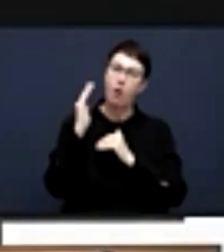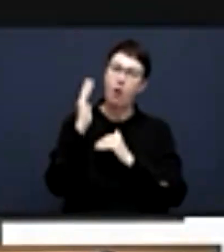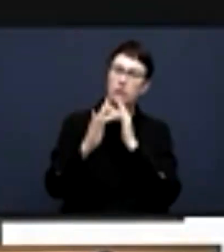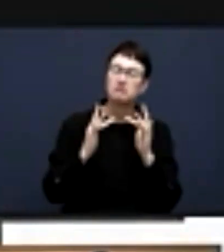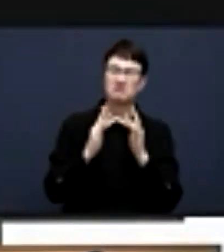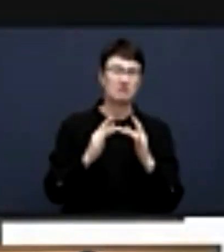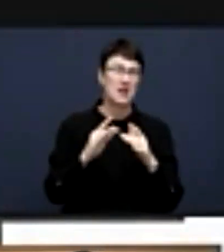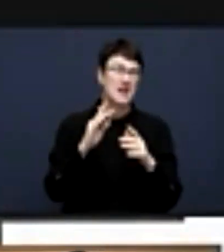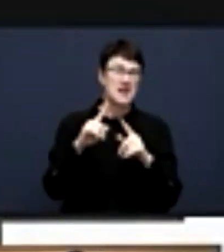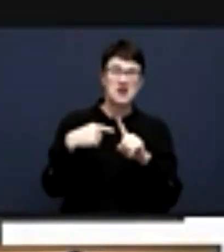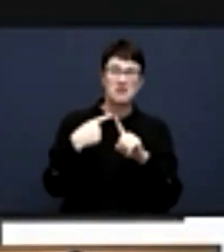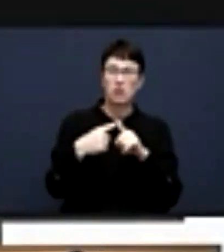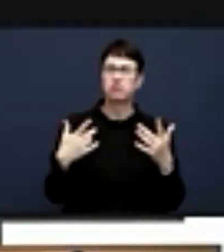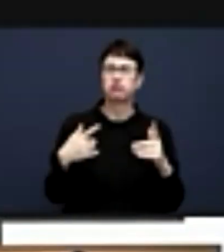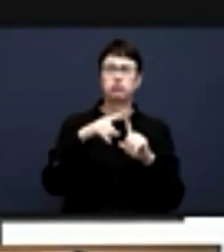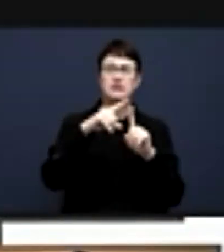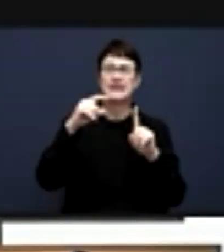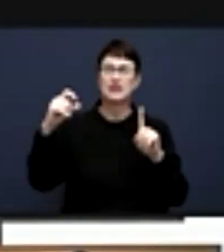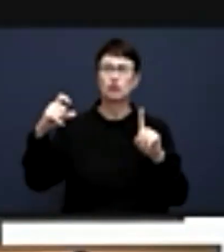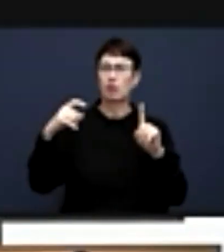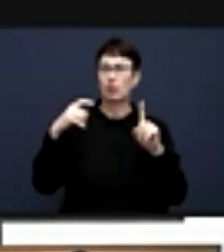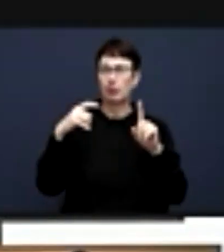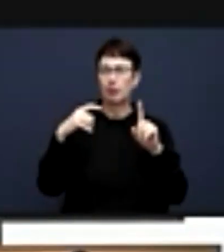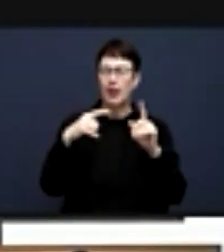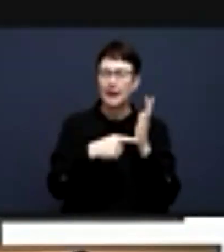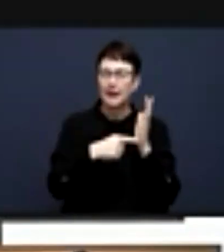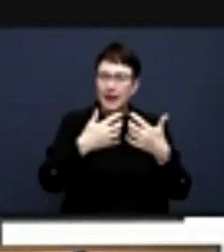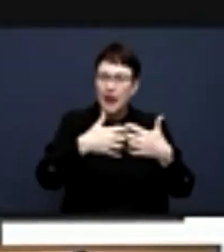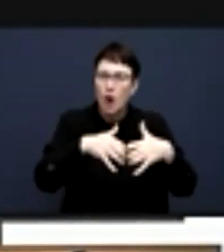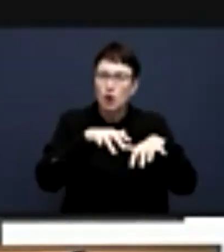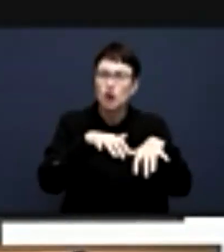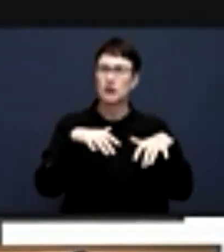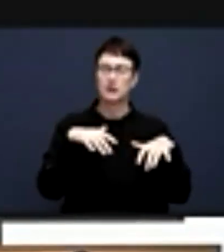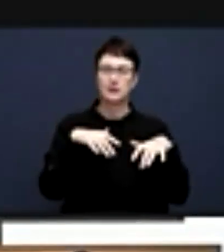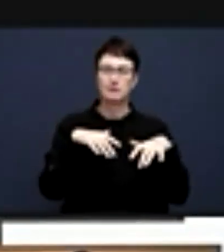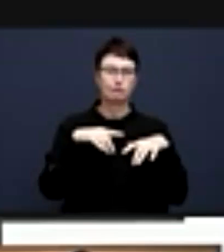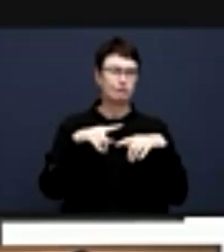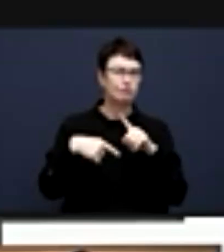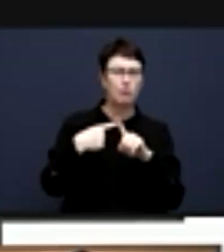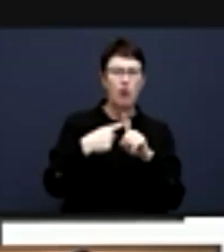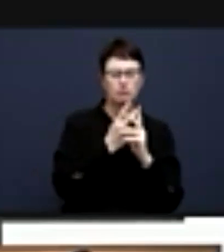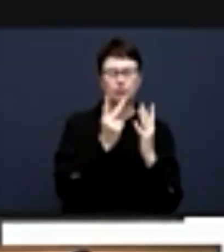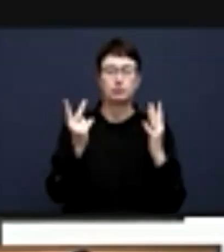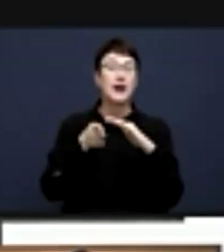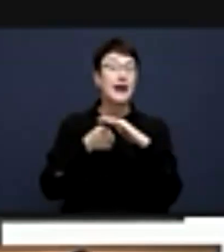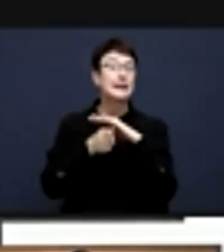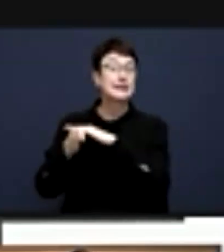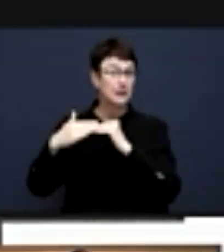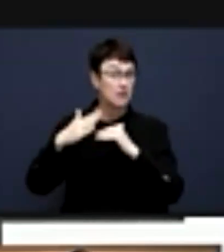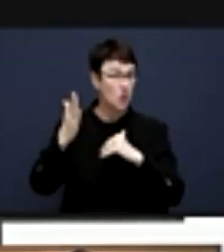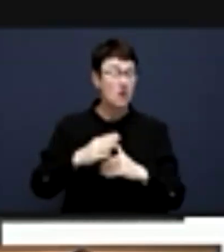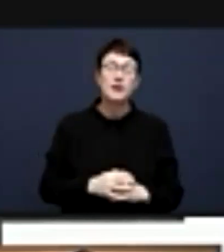ICT, digital technologies, and so forth. So we do have seen the progress in the public sector, although, as you